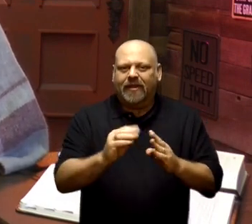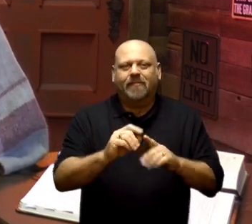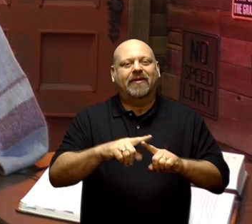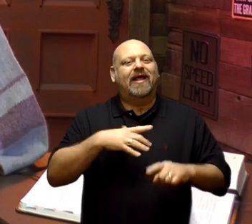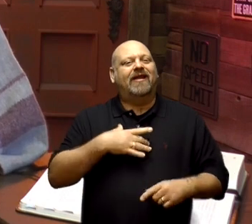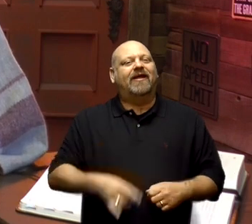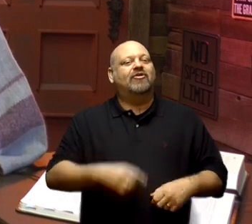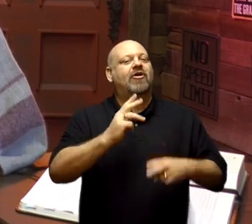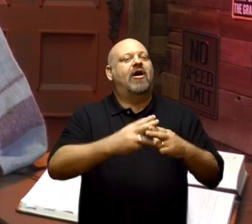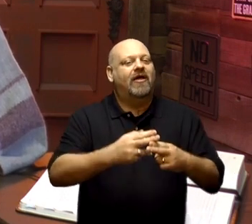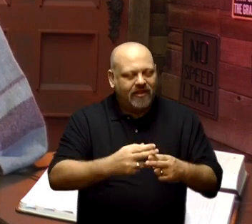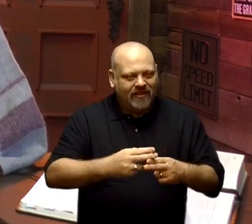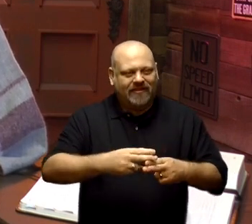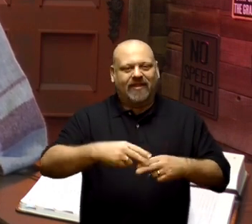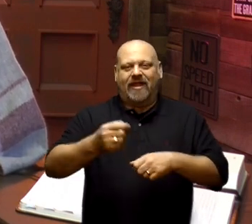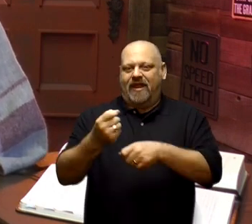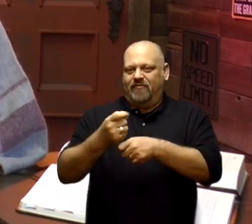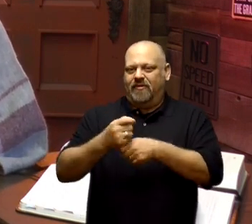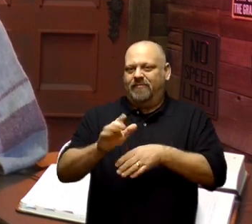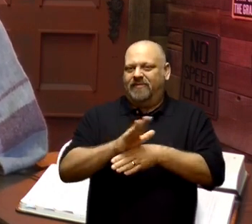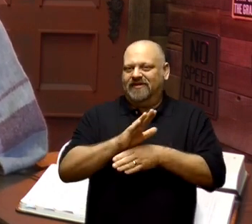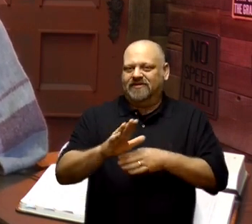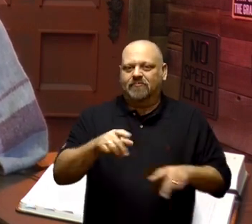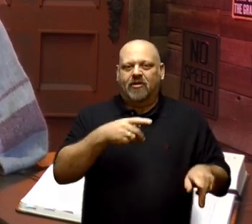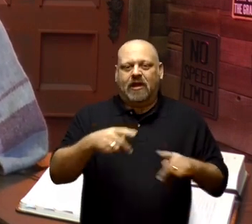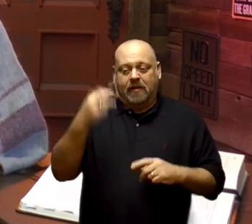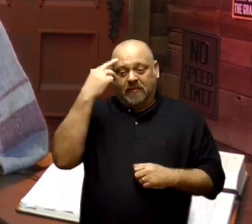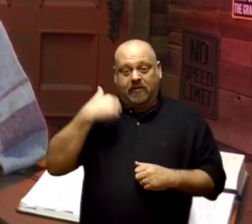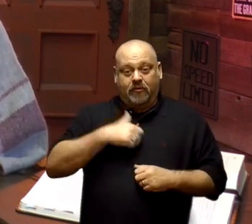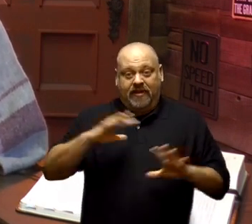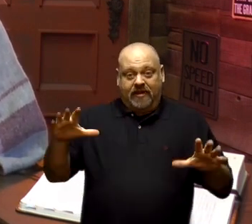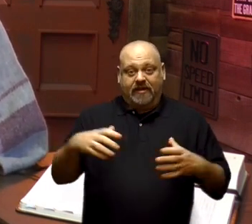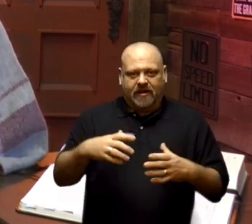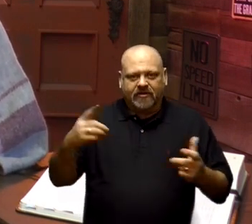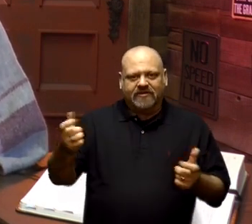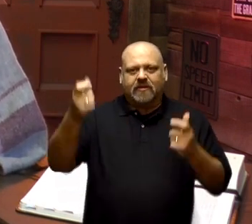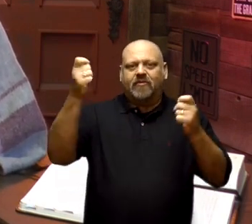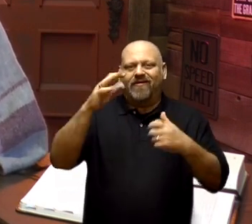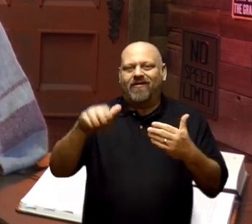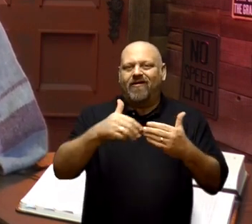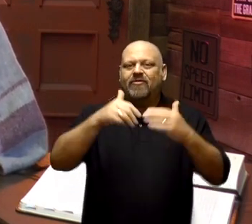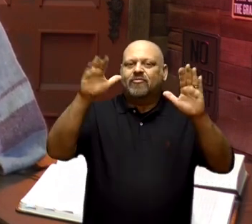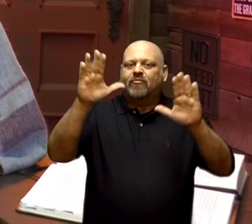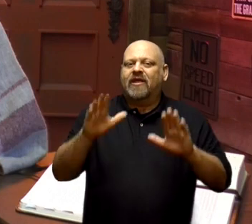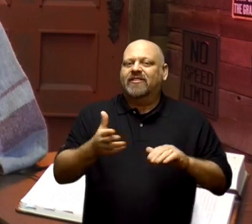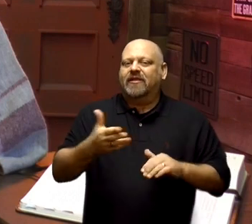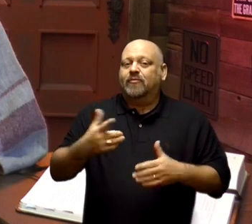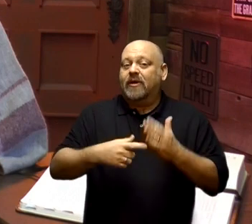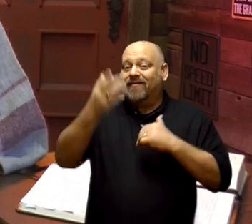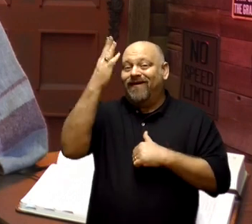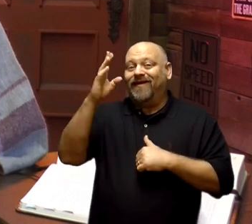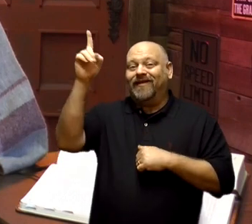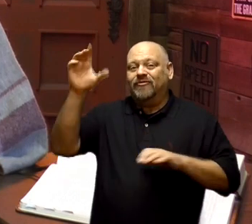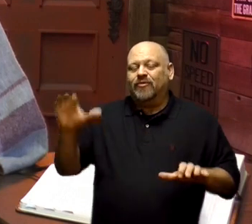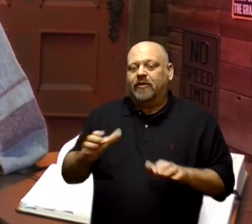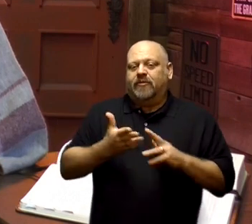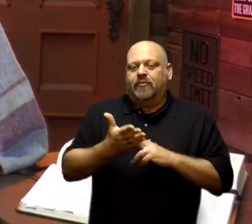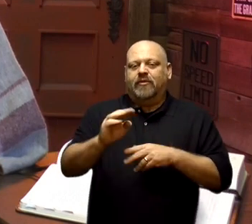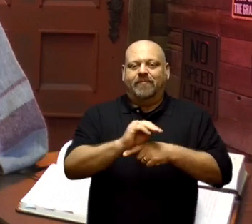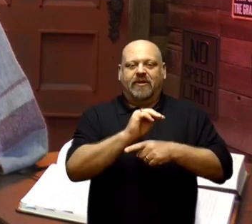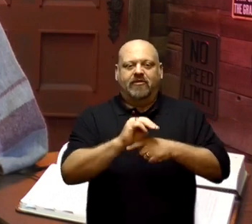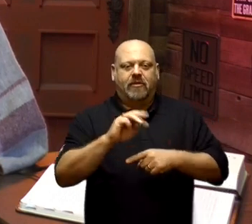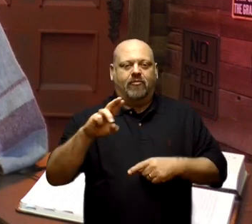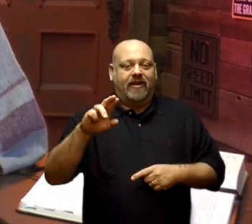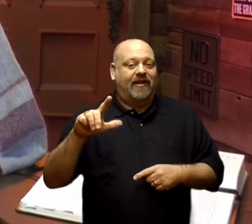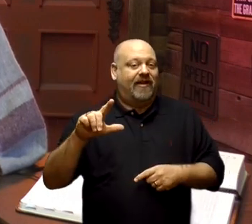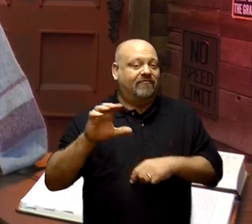annual business meeting, but I like to call it the annual business party because it's when we get together to celebrate all the great things that God is